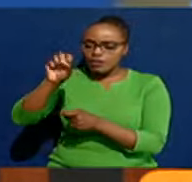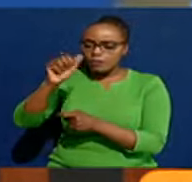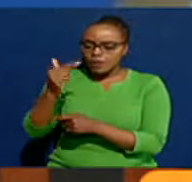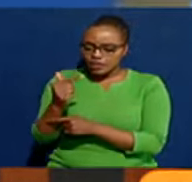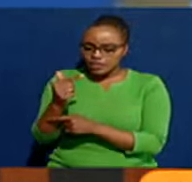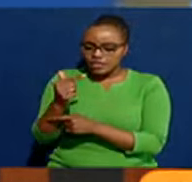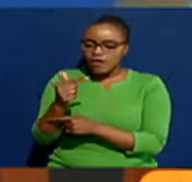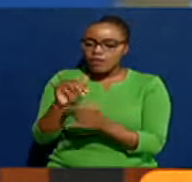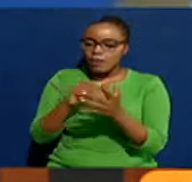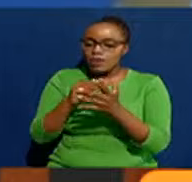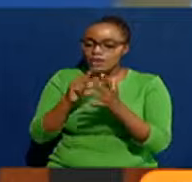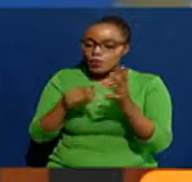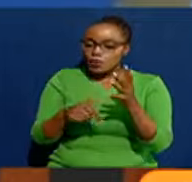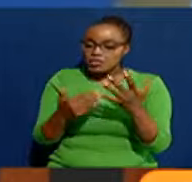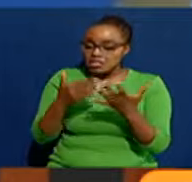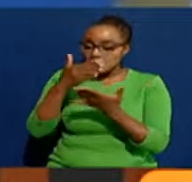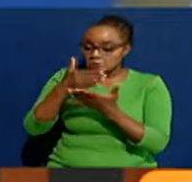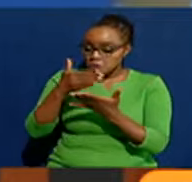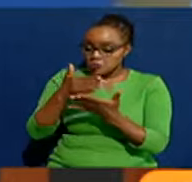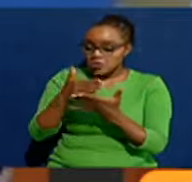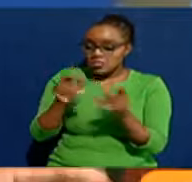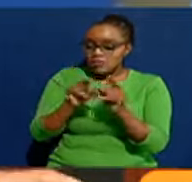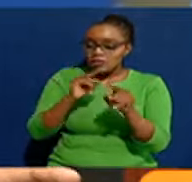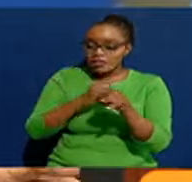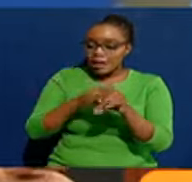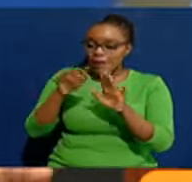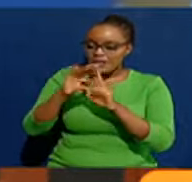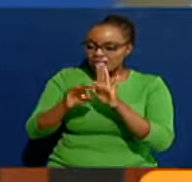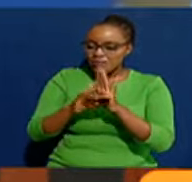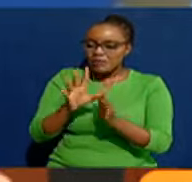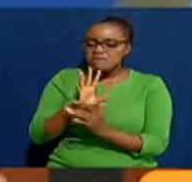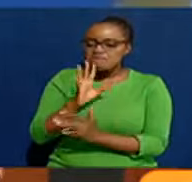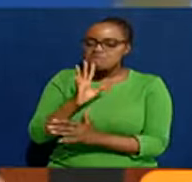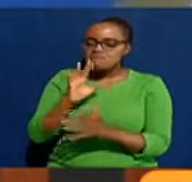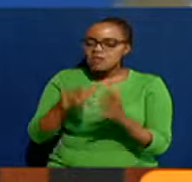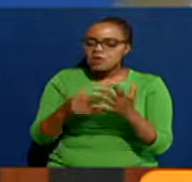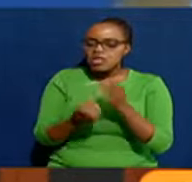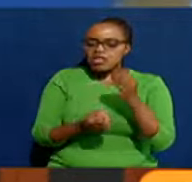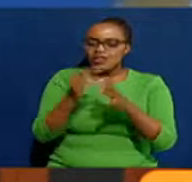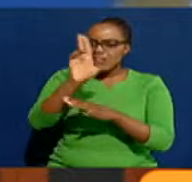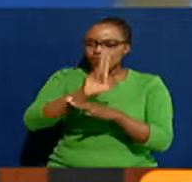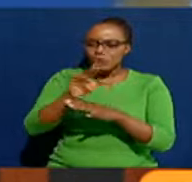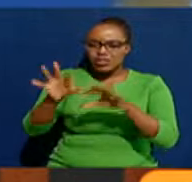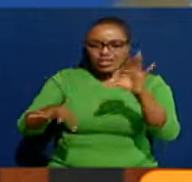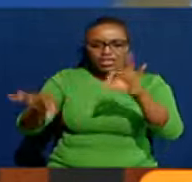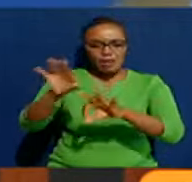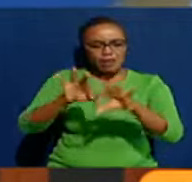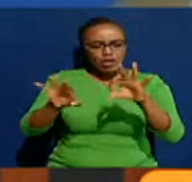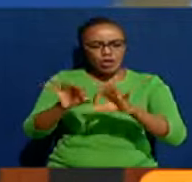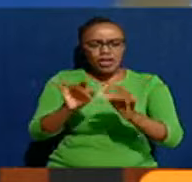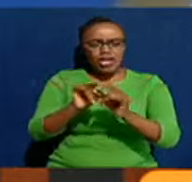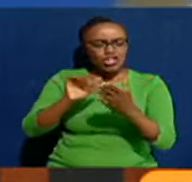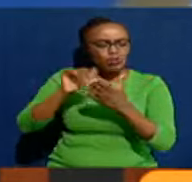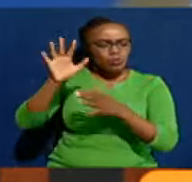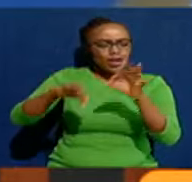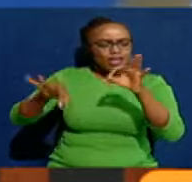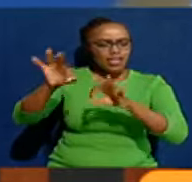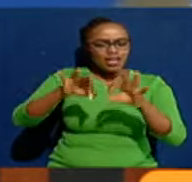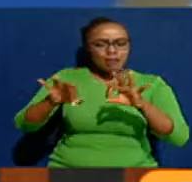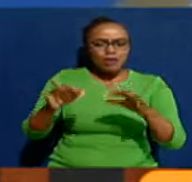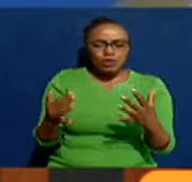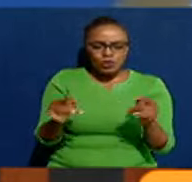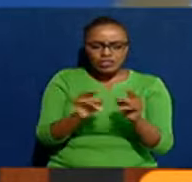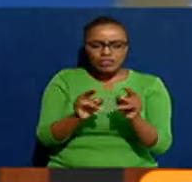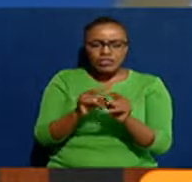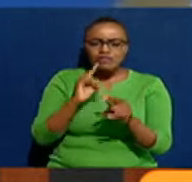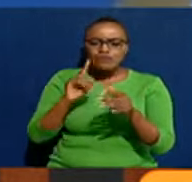So when really a statement is made that they are grown using chemicals and more chemicals, that is